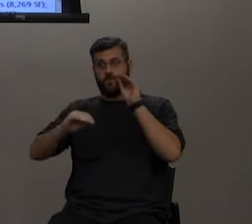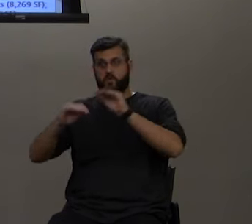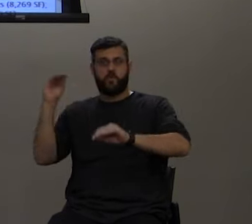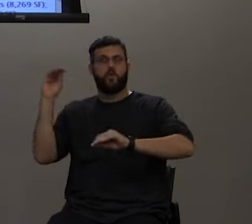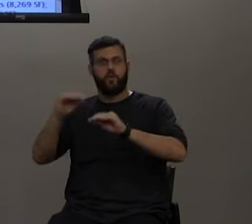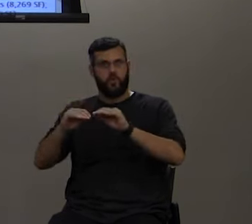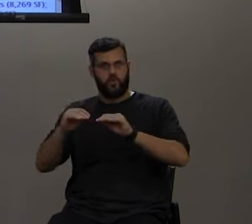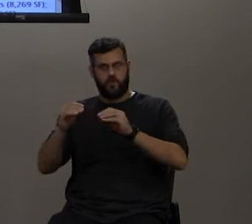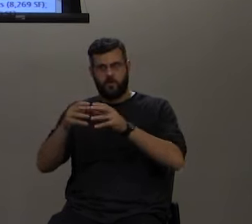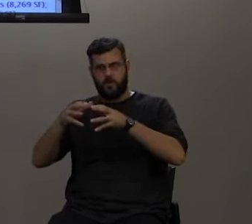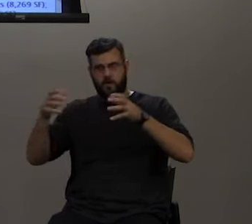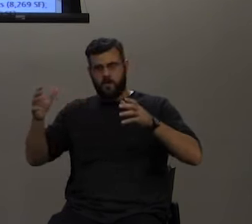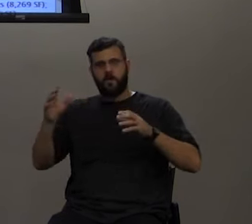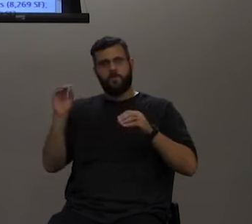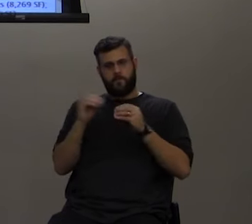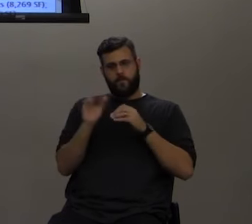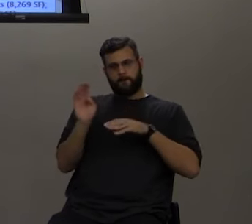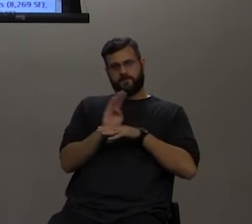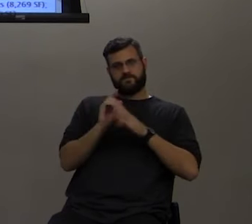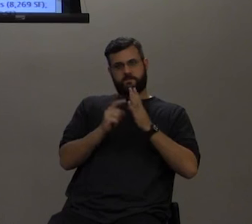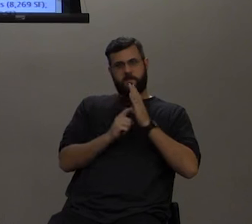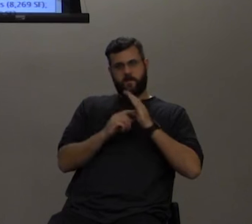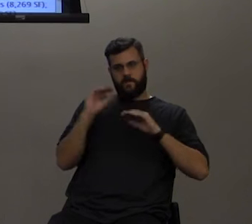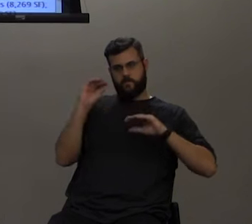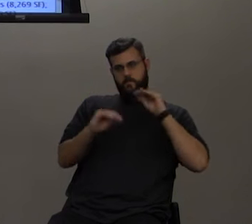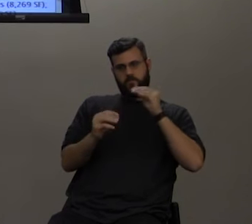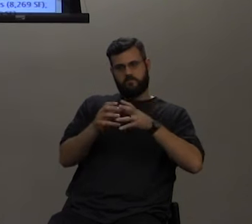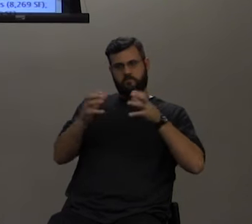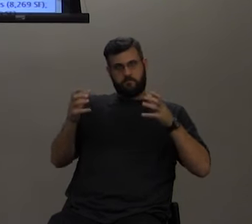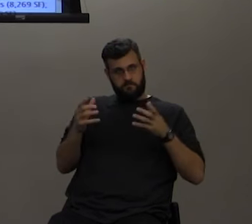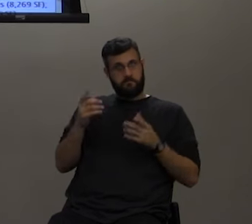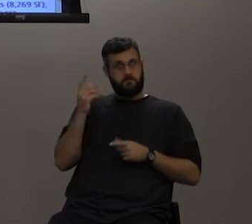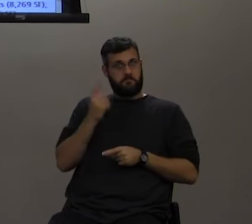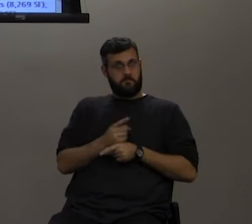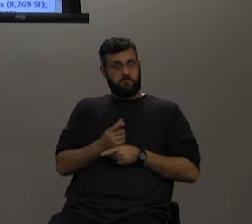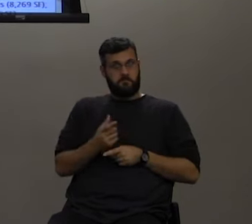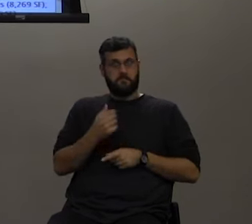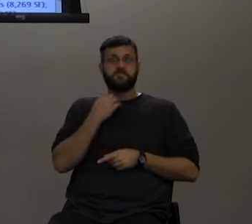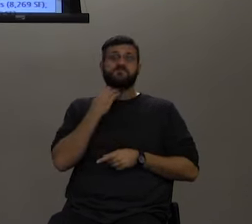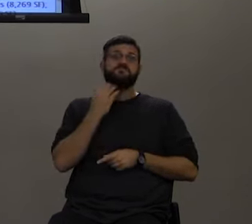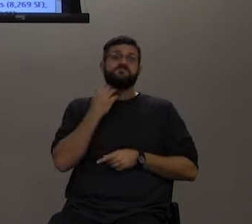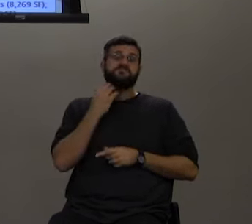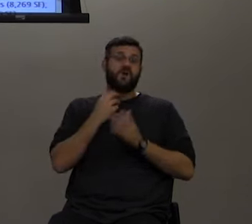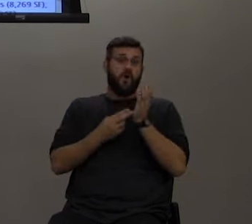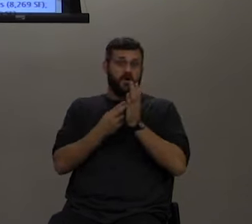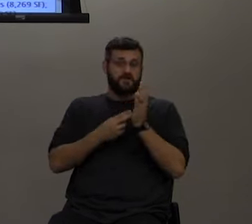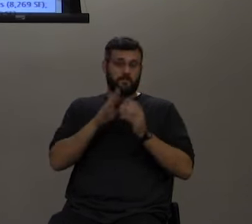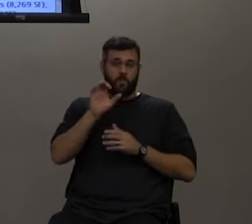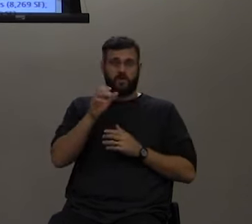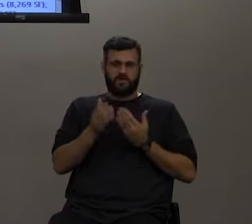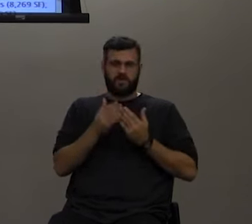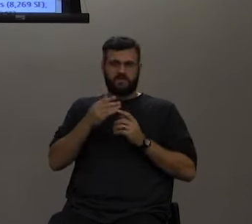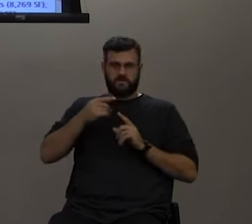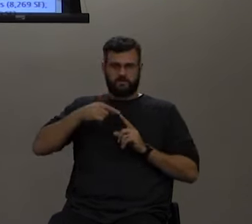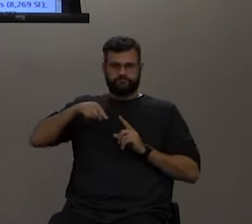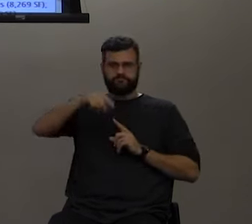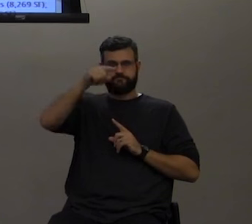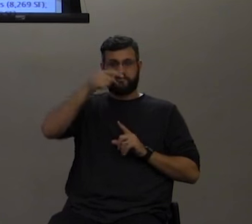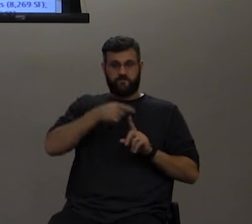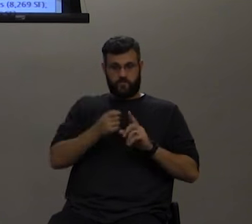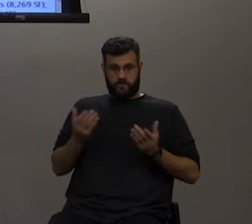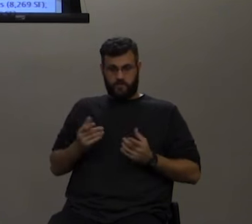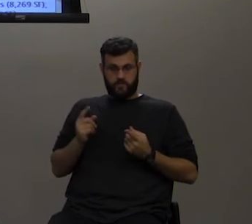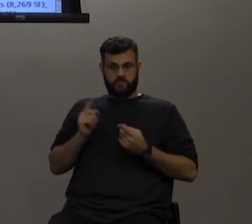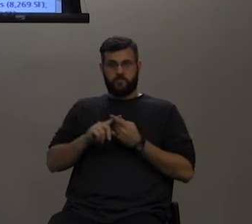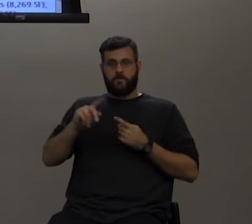demand. But I think that because we have grocery stores, and frankly, it's not very hard to get around Boyle County. I mean, I got from